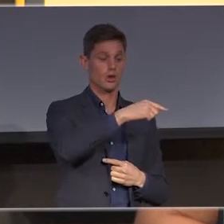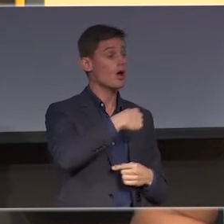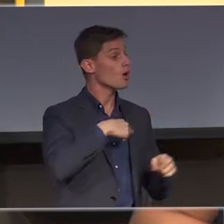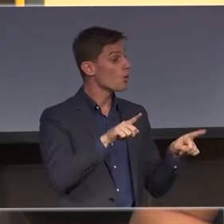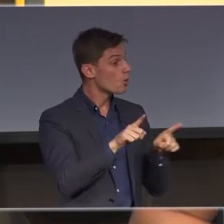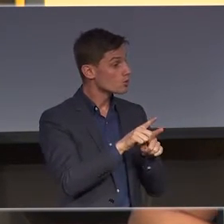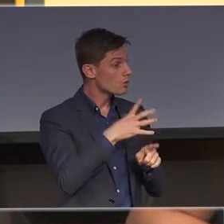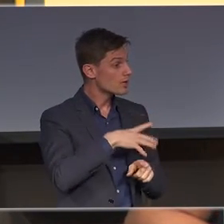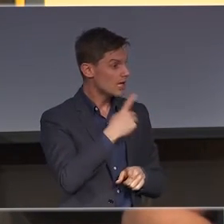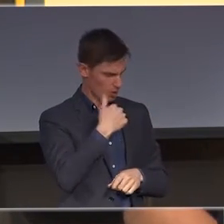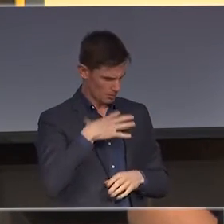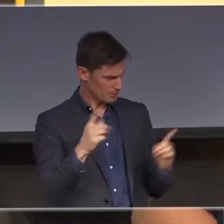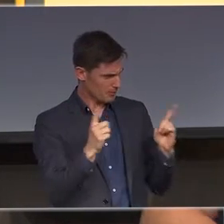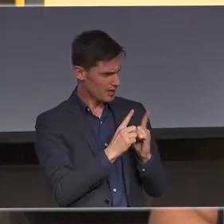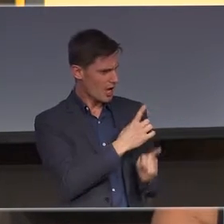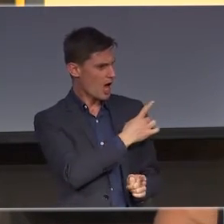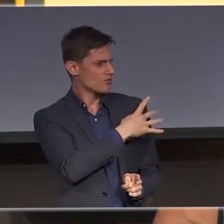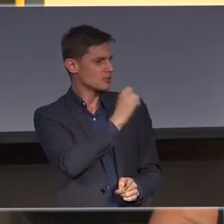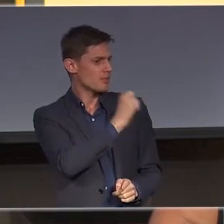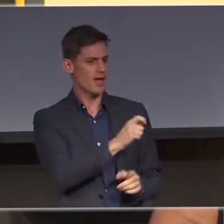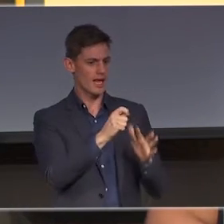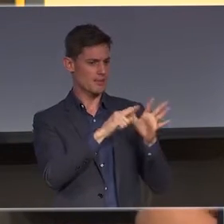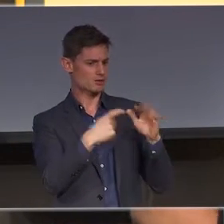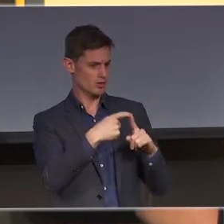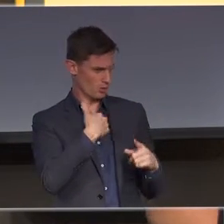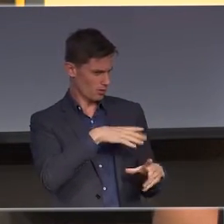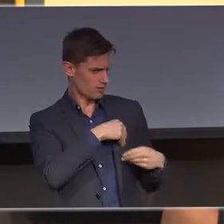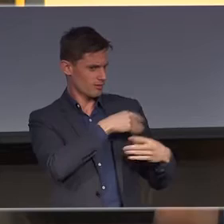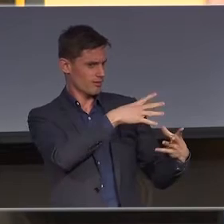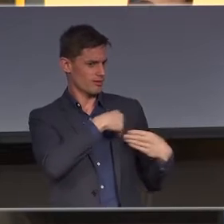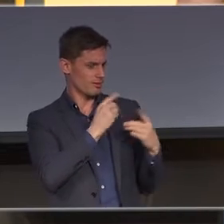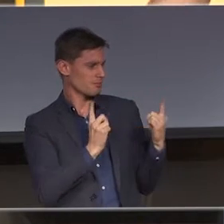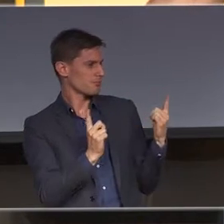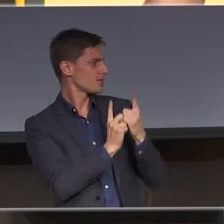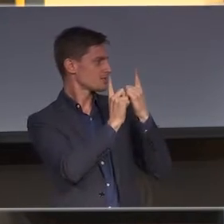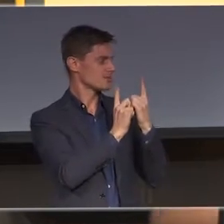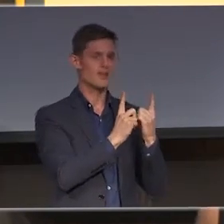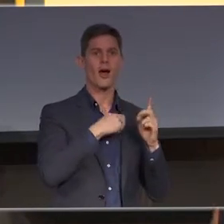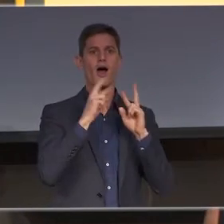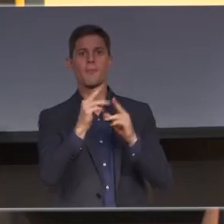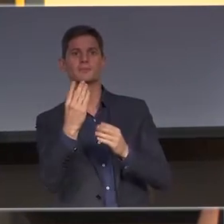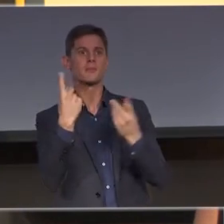would like to meet an Irish man called Patrick. Just putting it out there on Periscope.